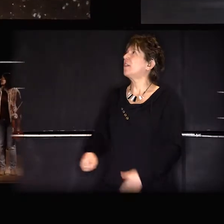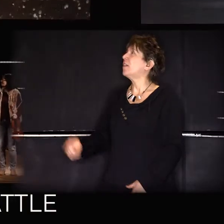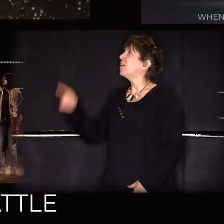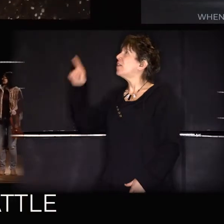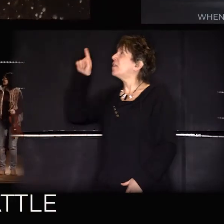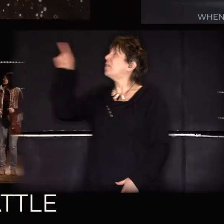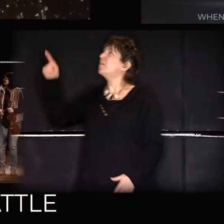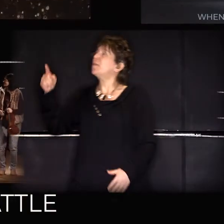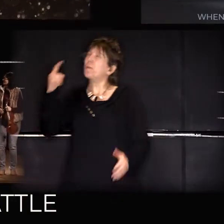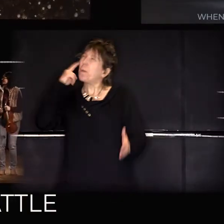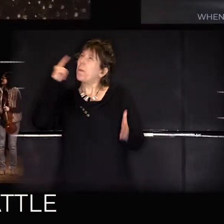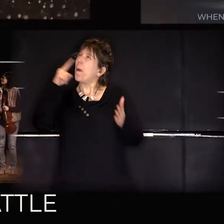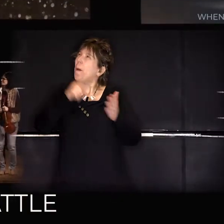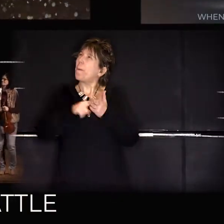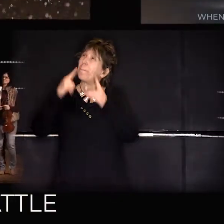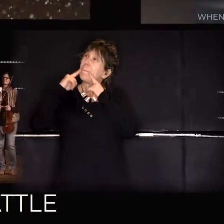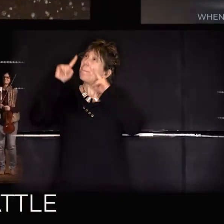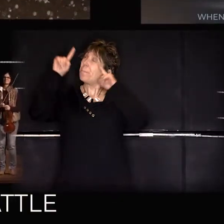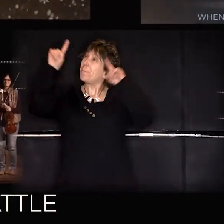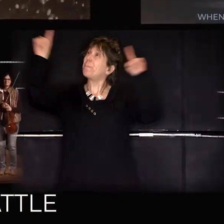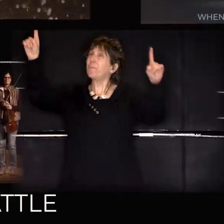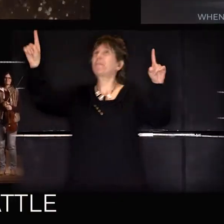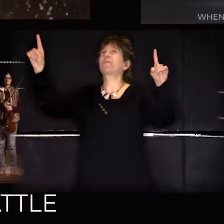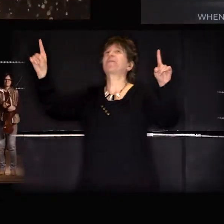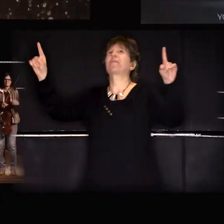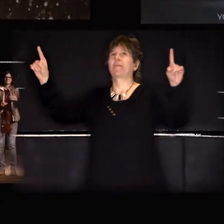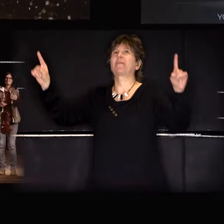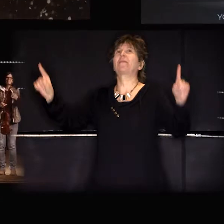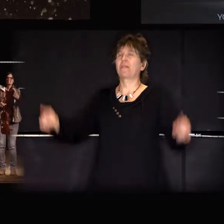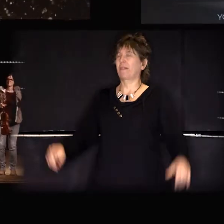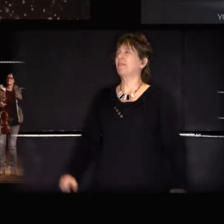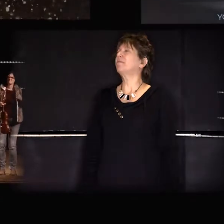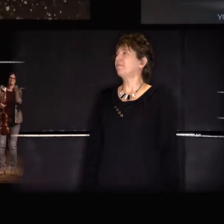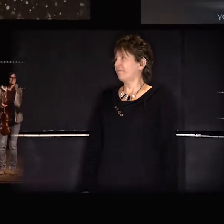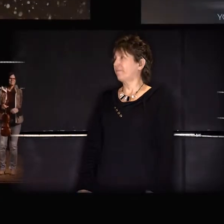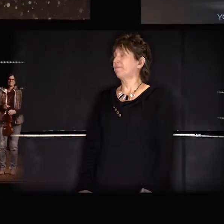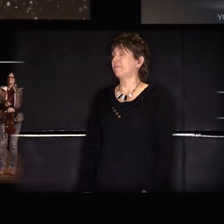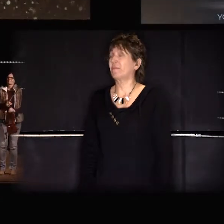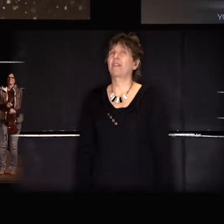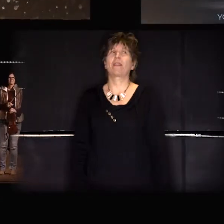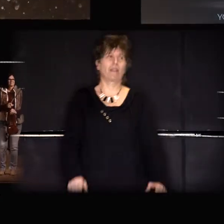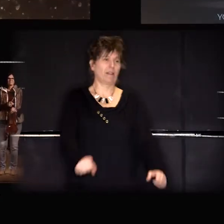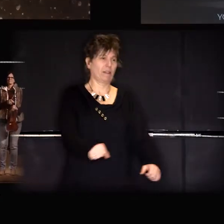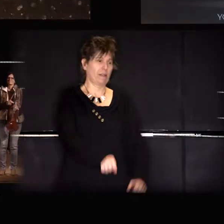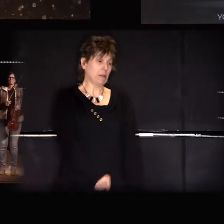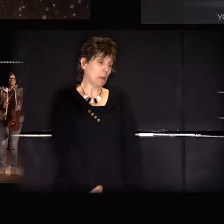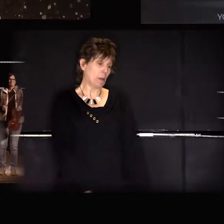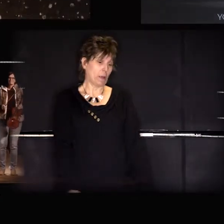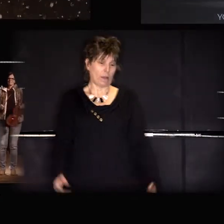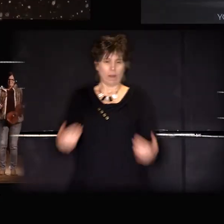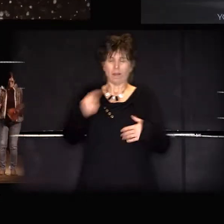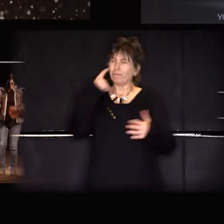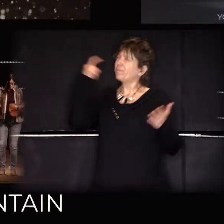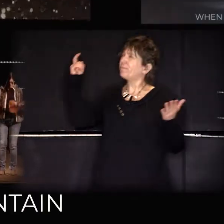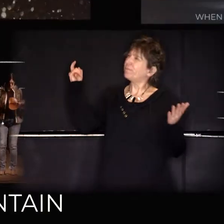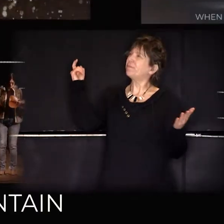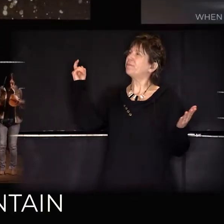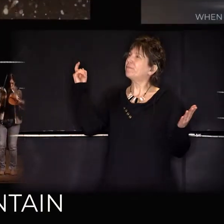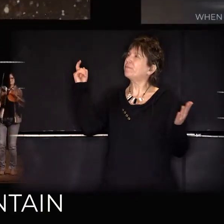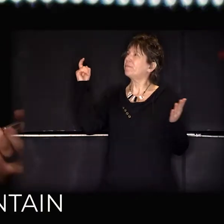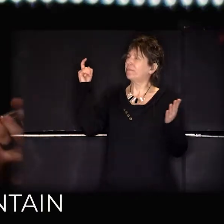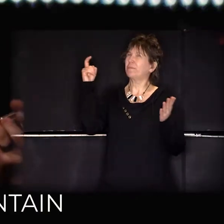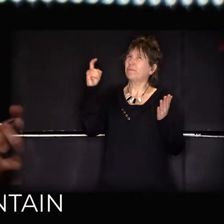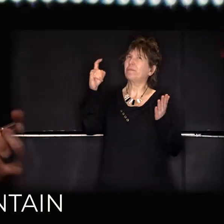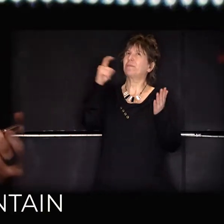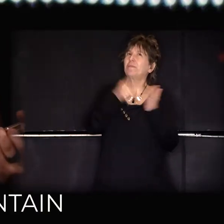When all I see is the battle, you see my victory.